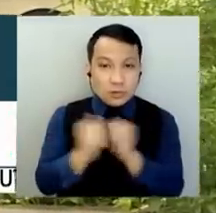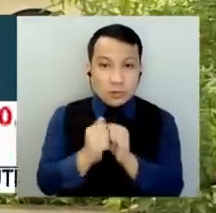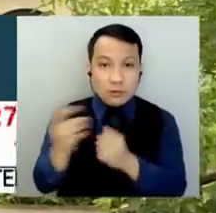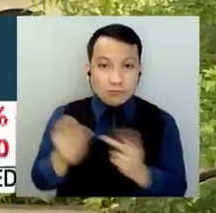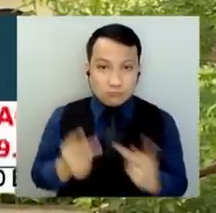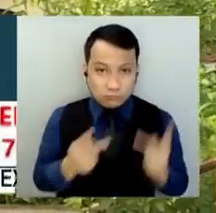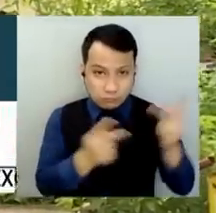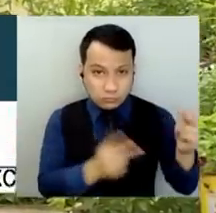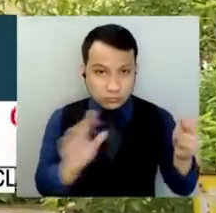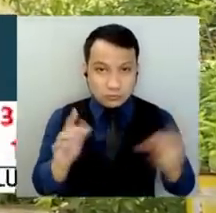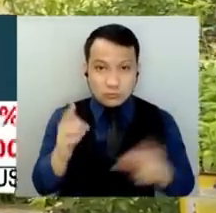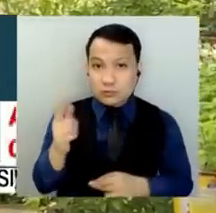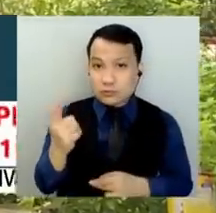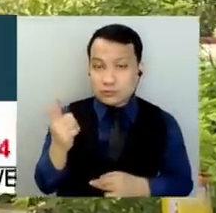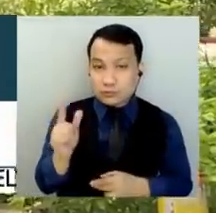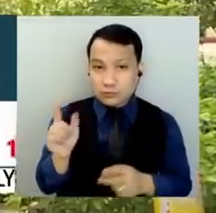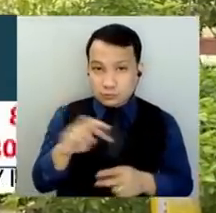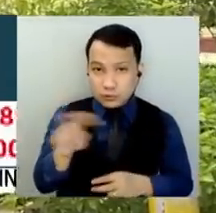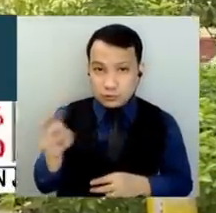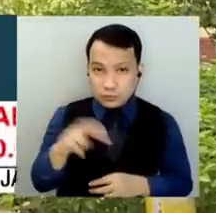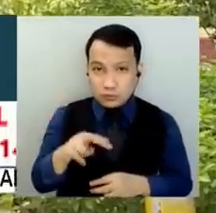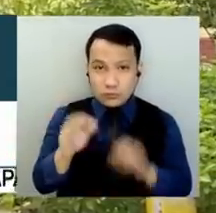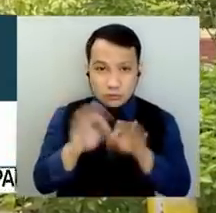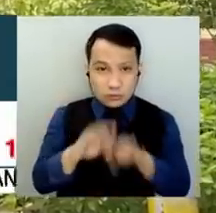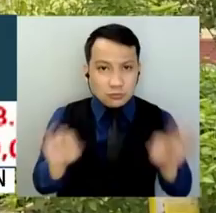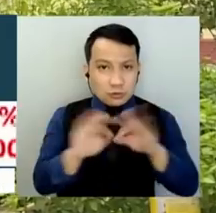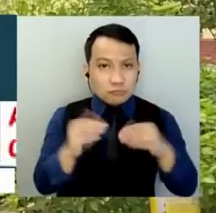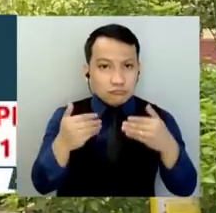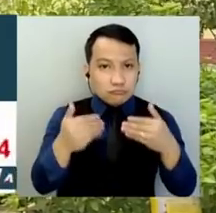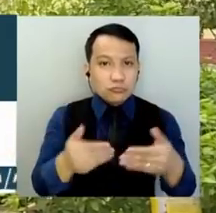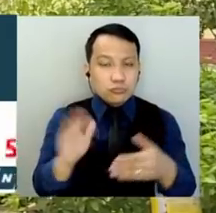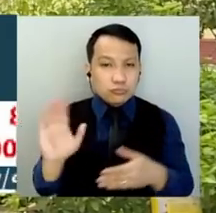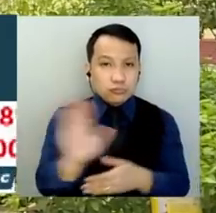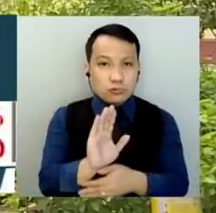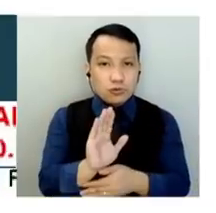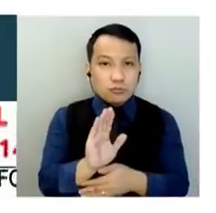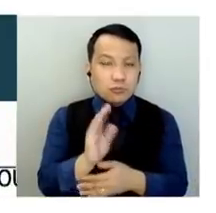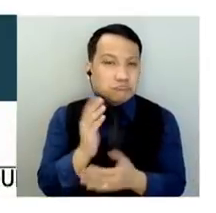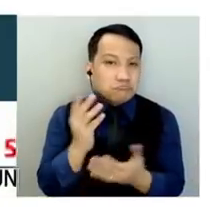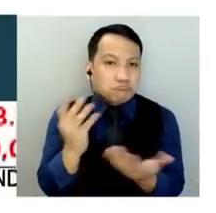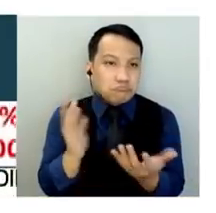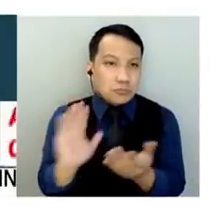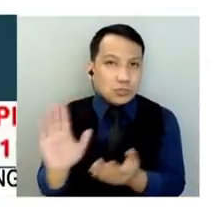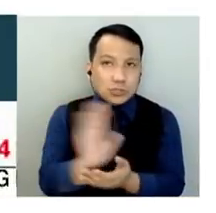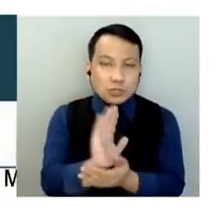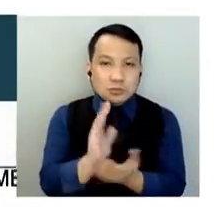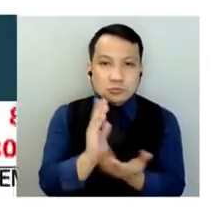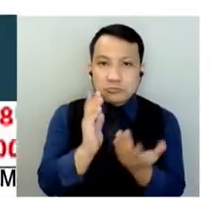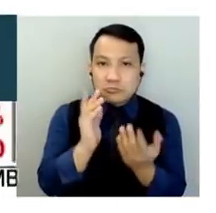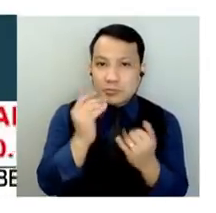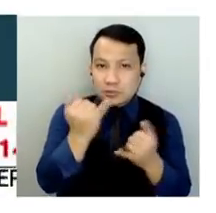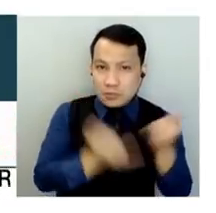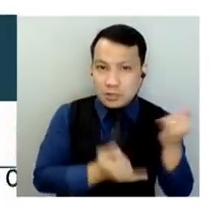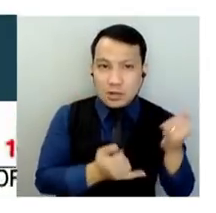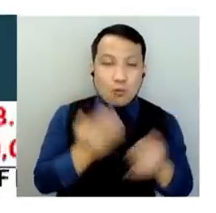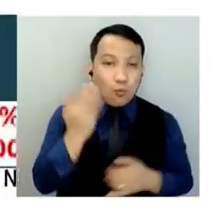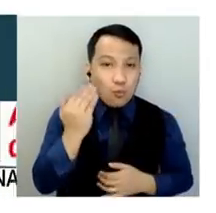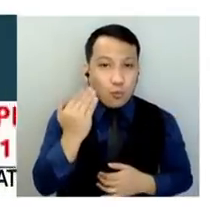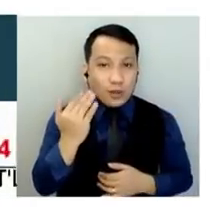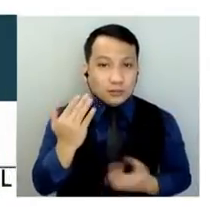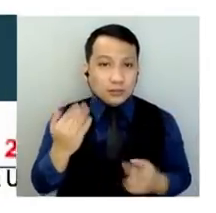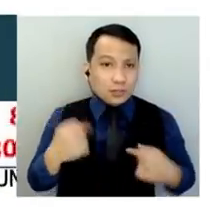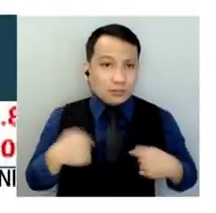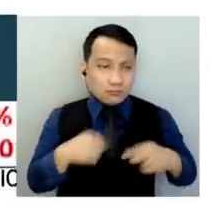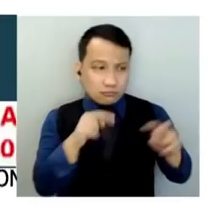proposed 2022. So I think there's still hope there if we can push the release of